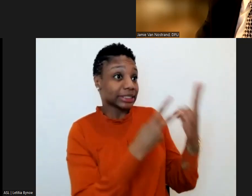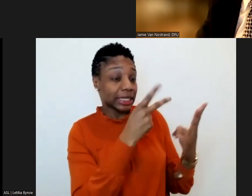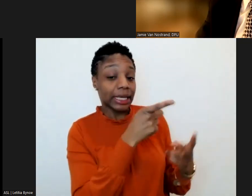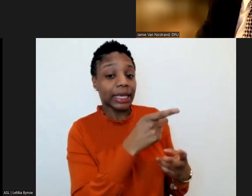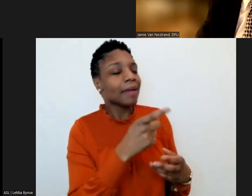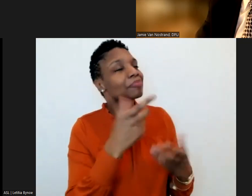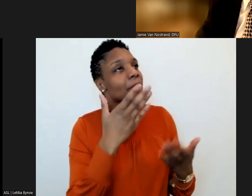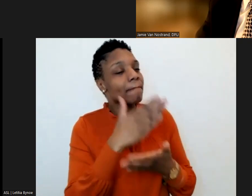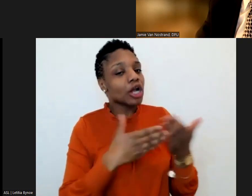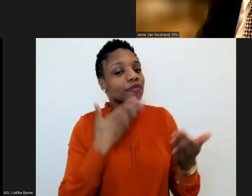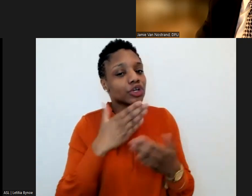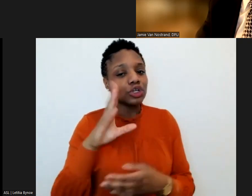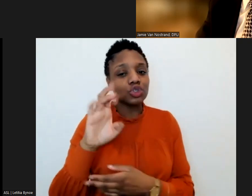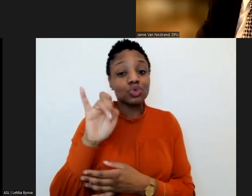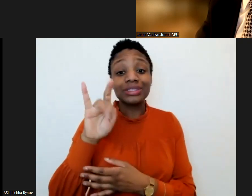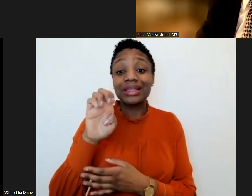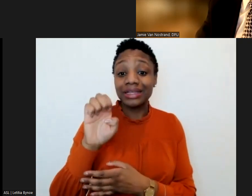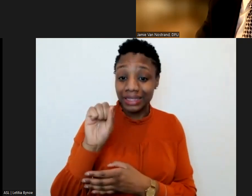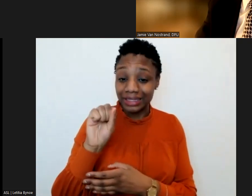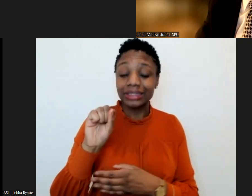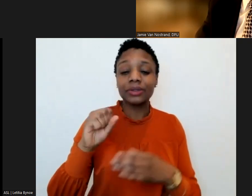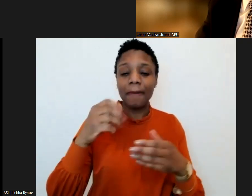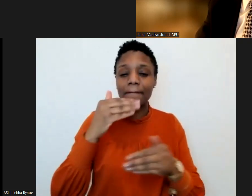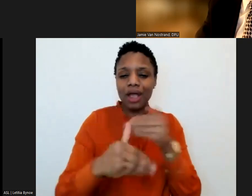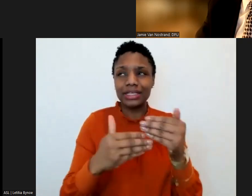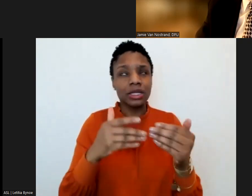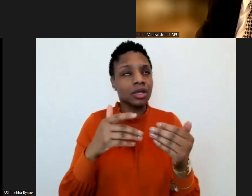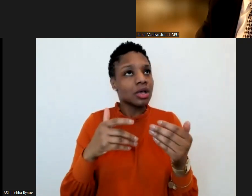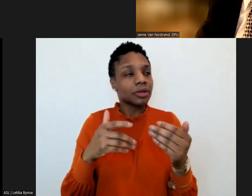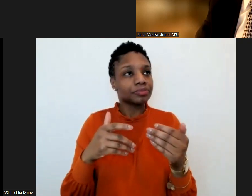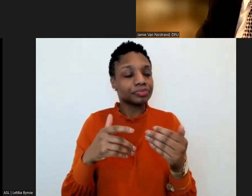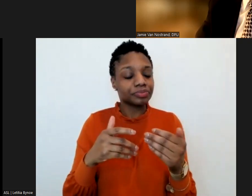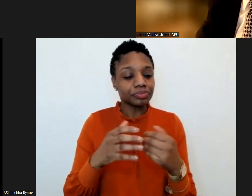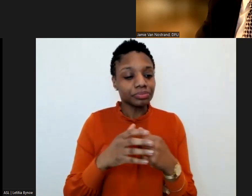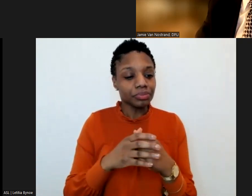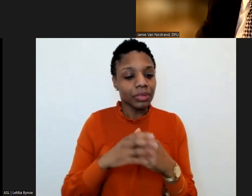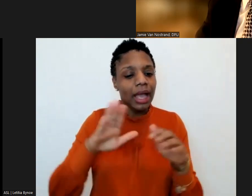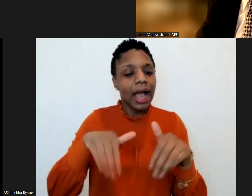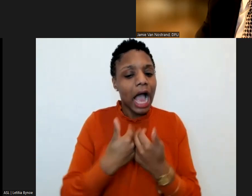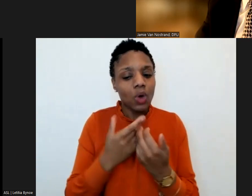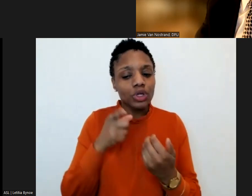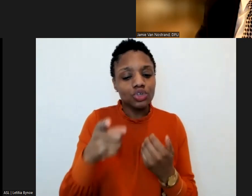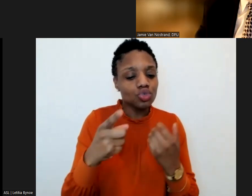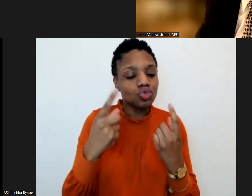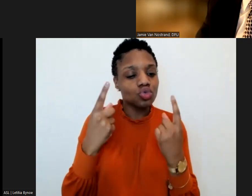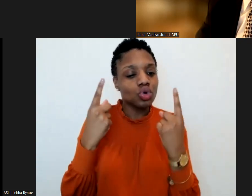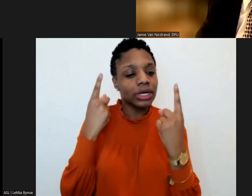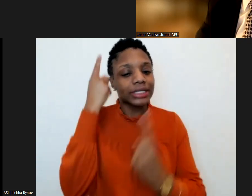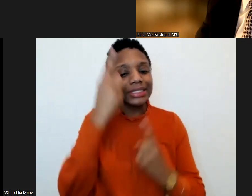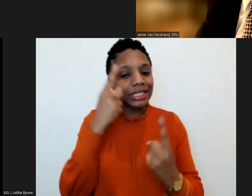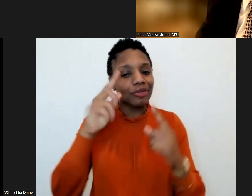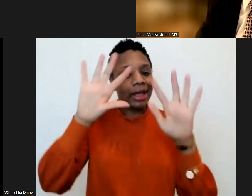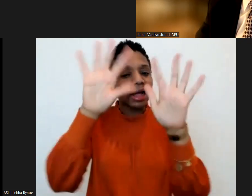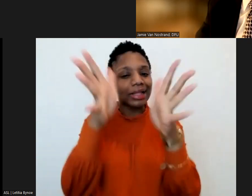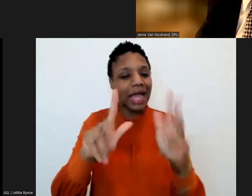utility practice. The utilities have a burden to demonstrate, as far as I'm concerned. How are you taking anticipated climate change